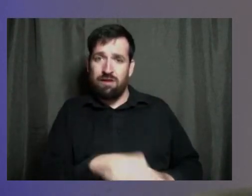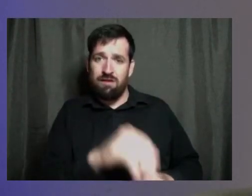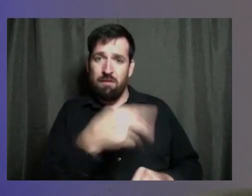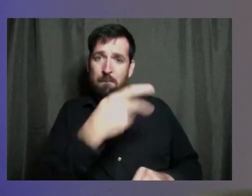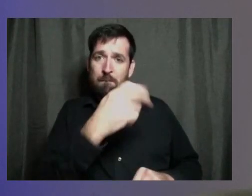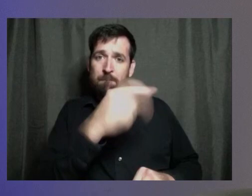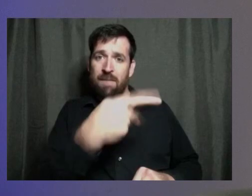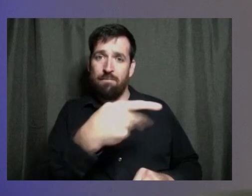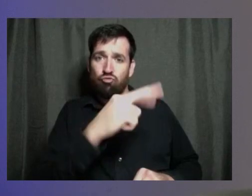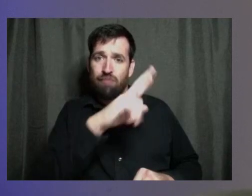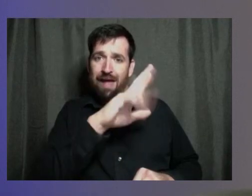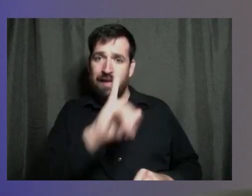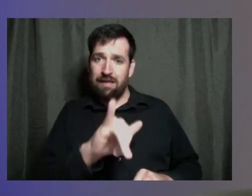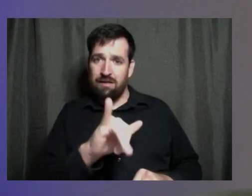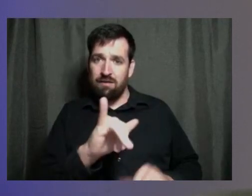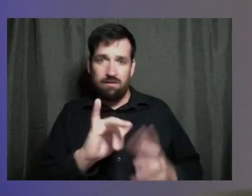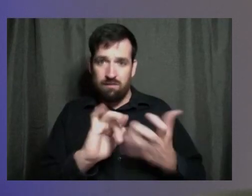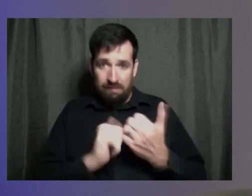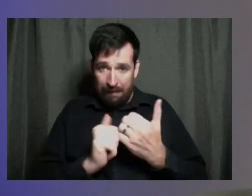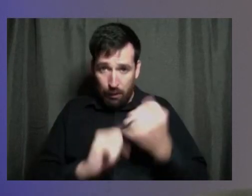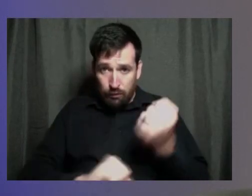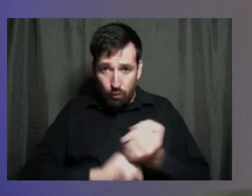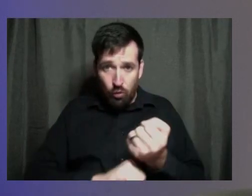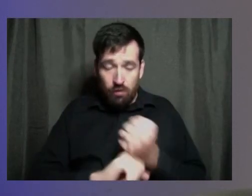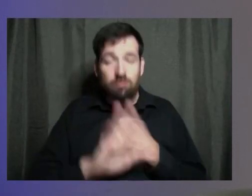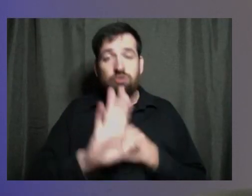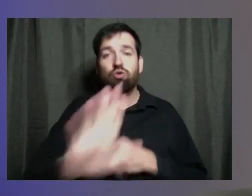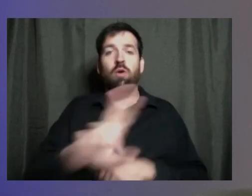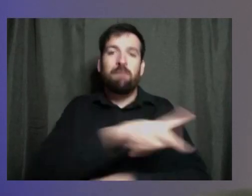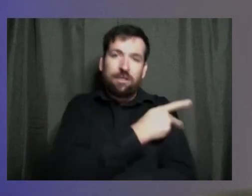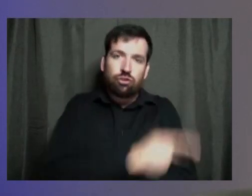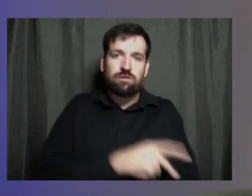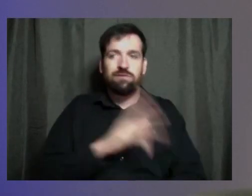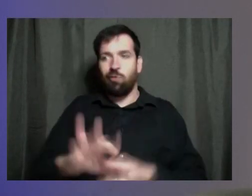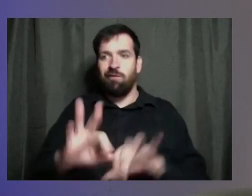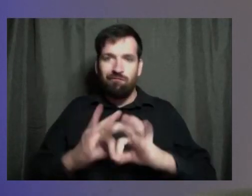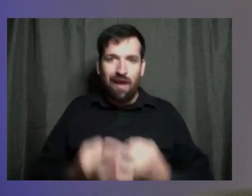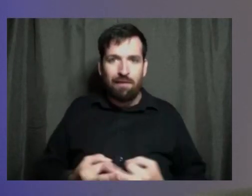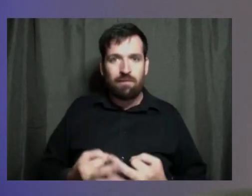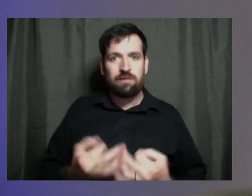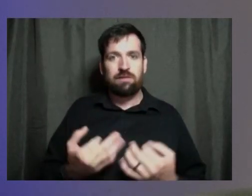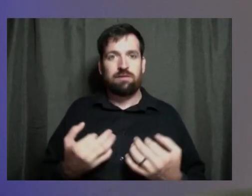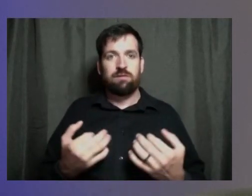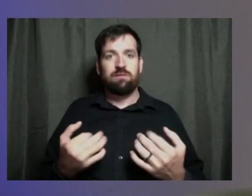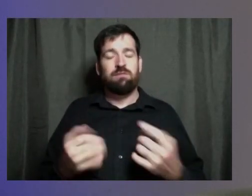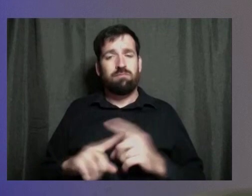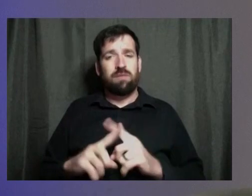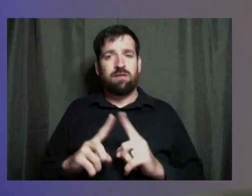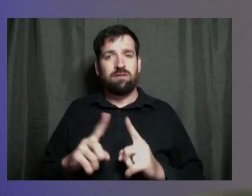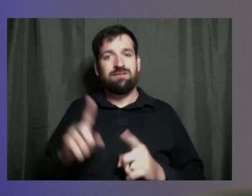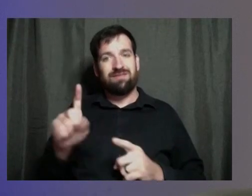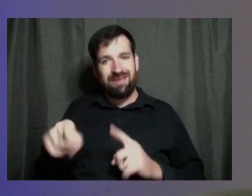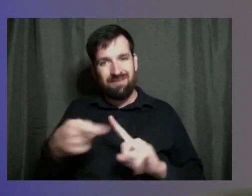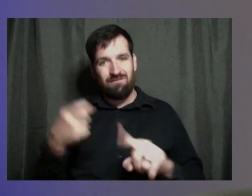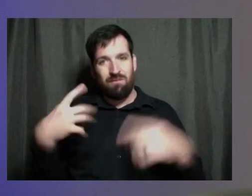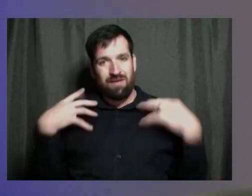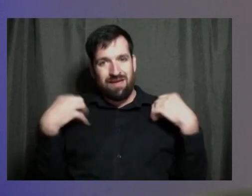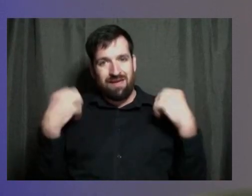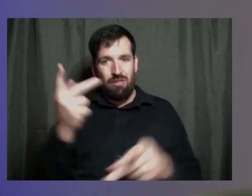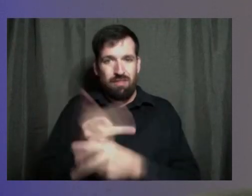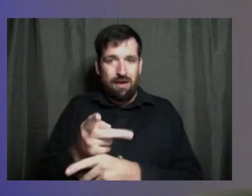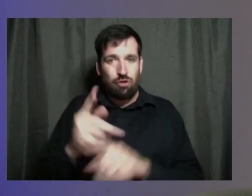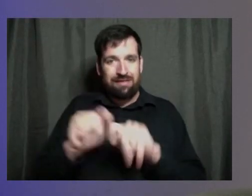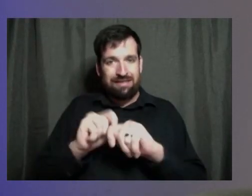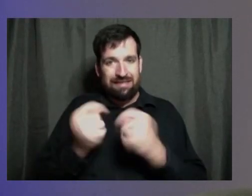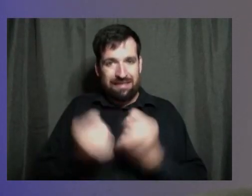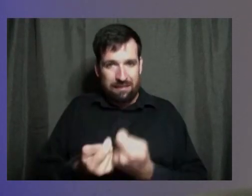get it from? And you can get it from your patients, or you get it from your families as a patient, but you really need it from the healthcare team. And I think this